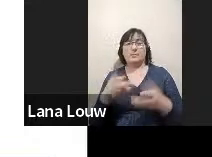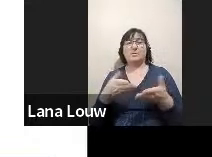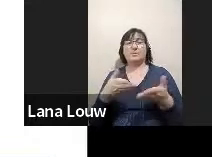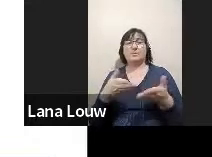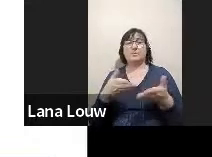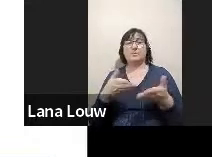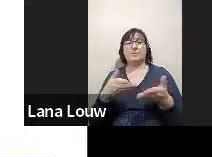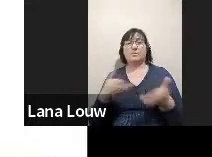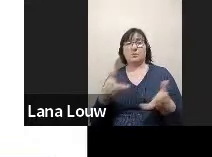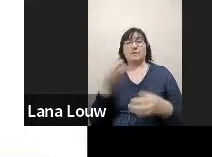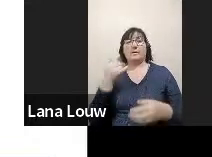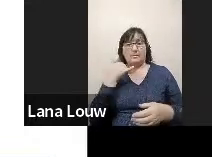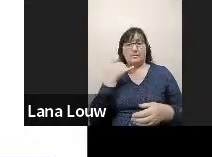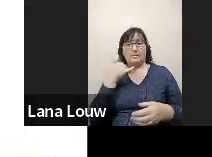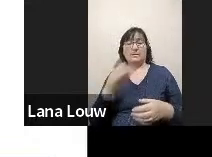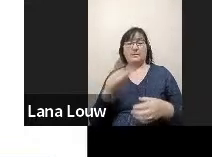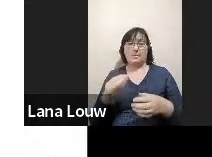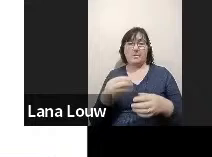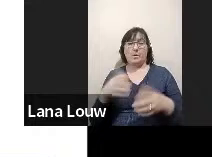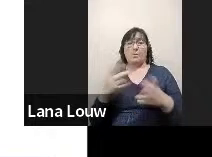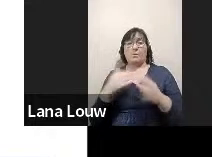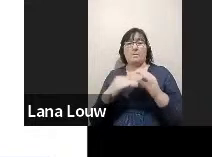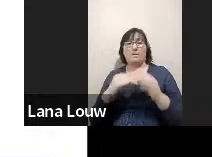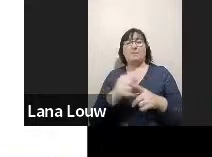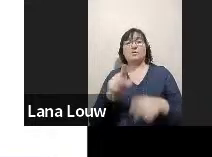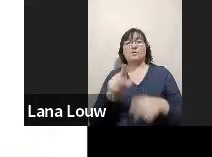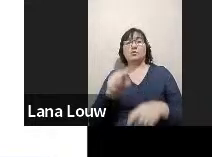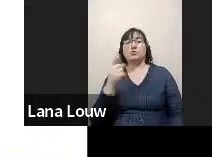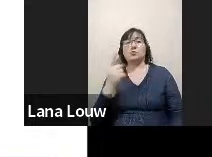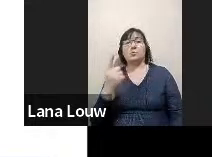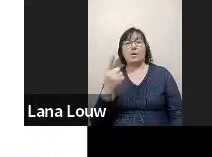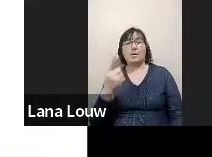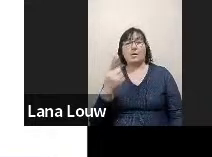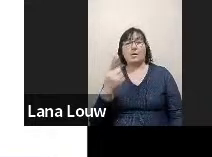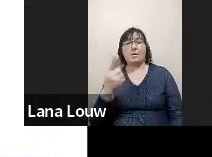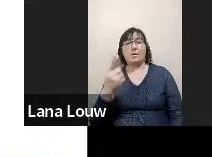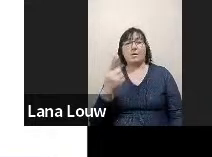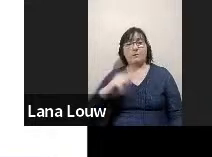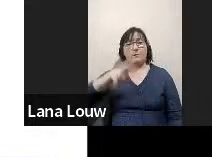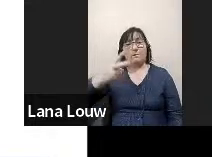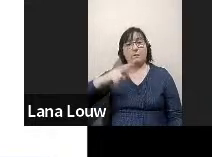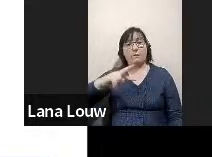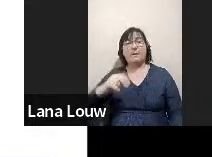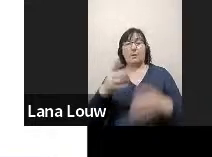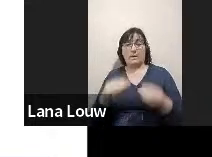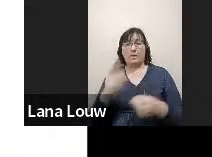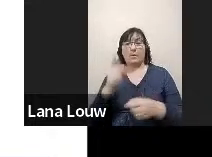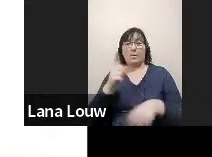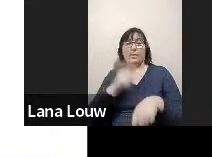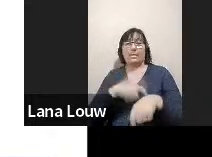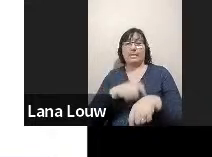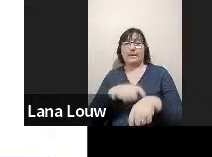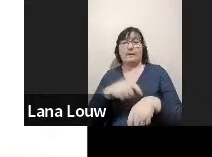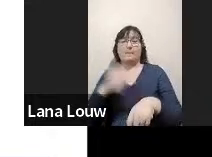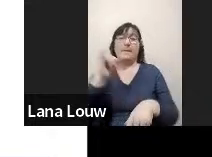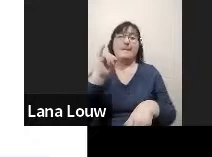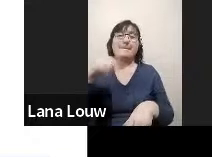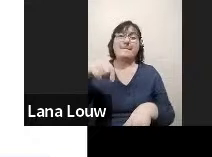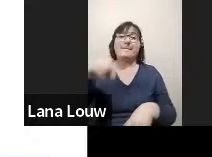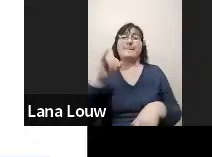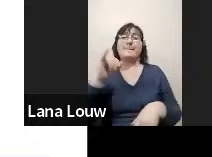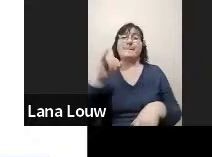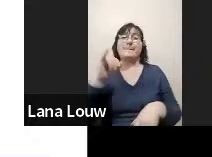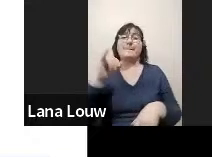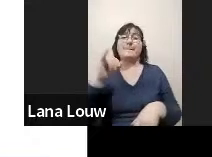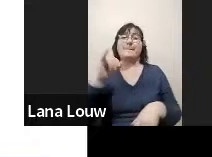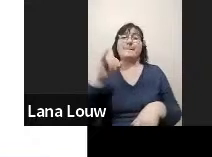select one or the other. And what will happen is a one-time PIN, or we refer to an OTP, will be sent to that